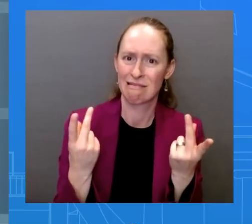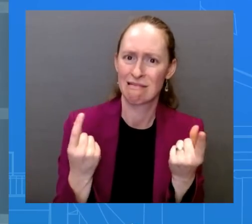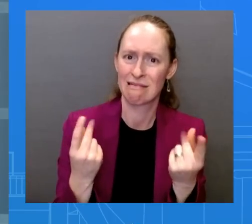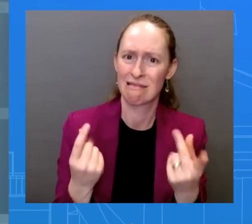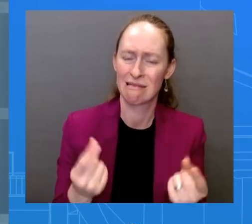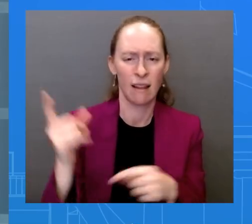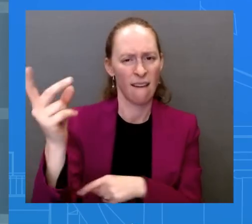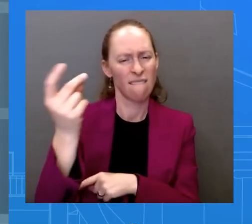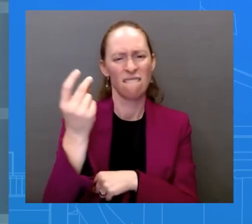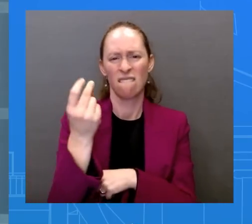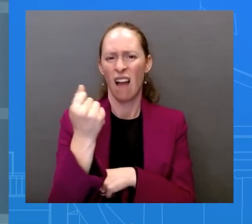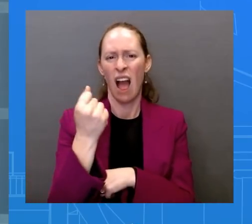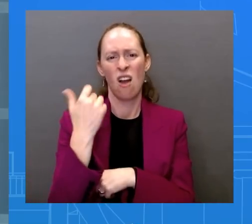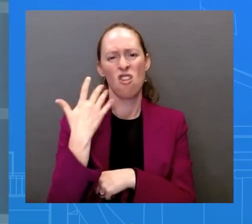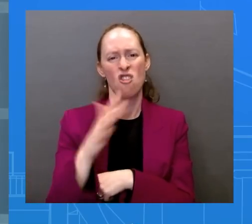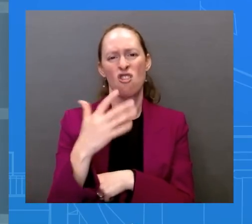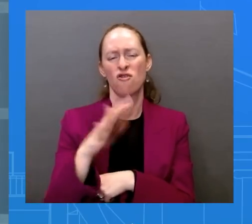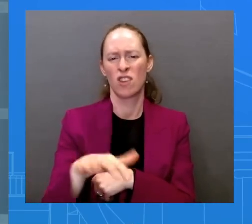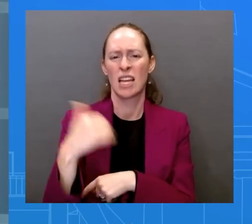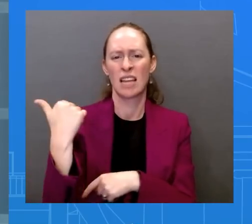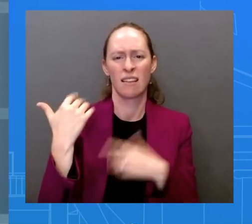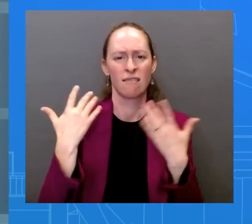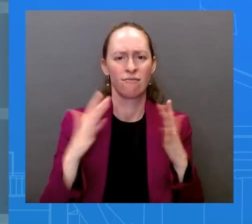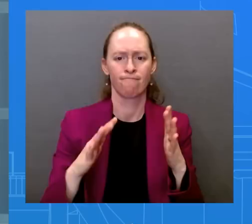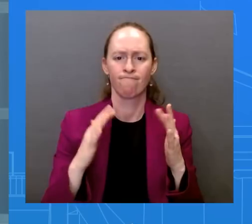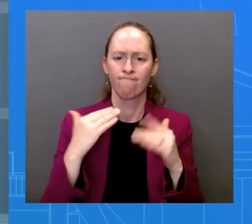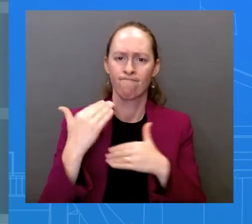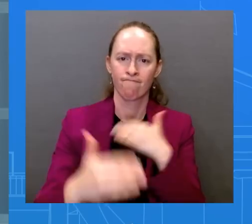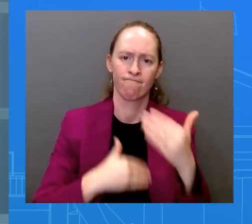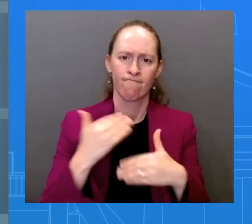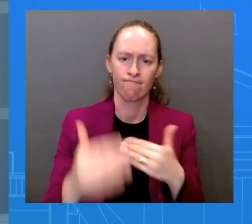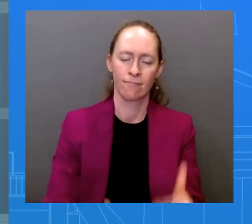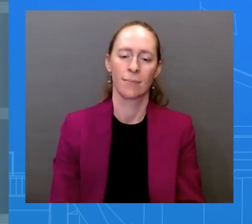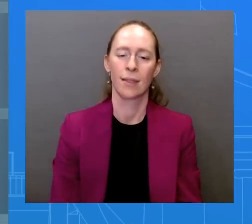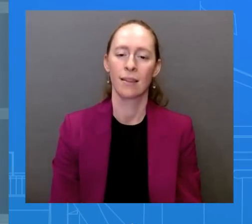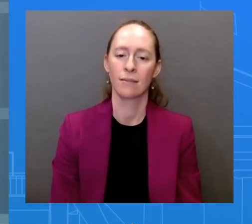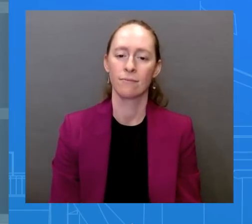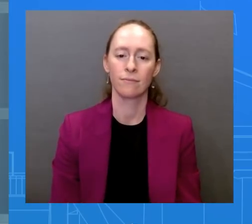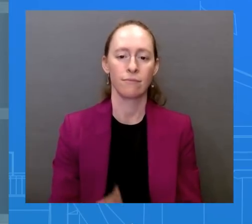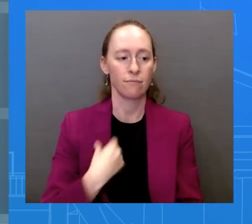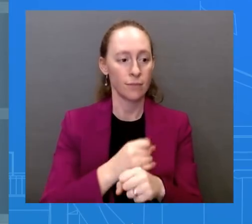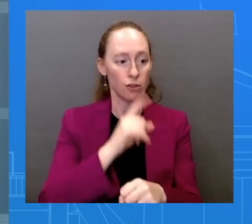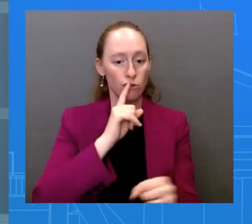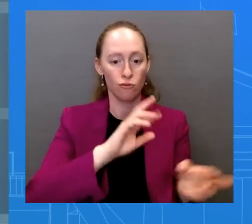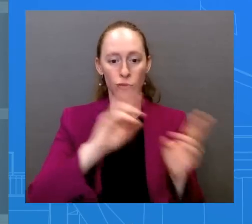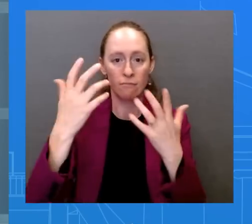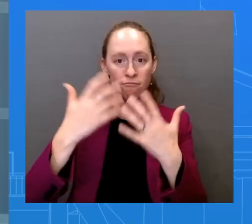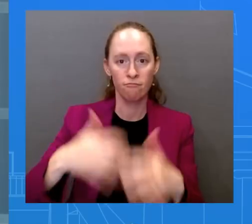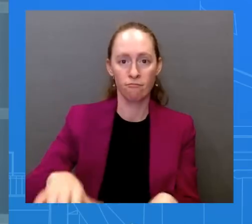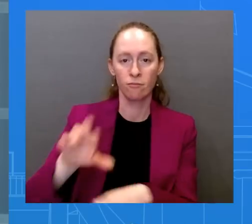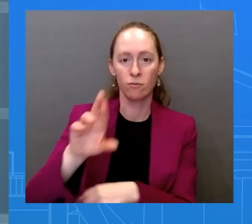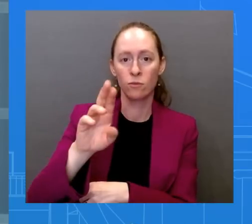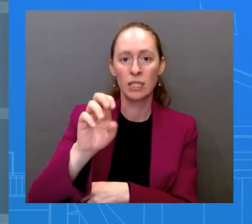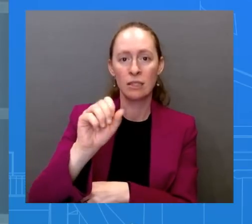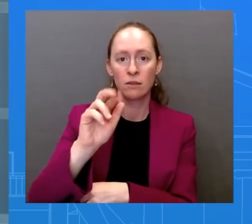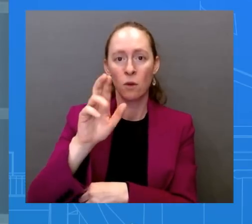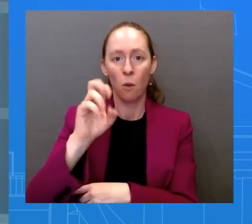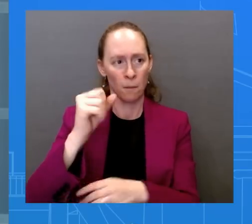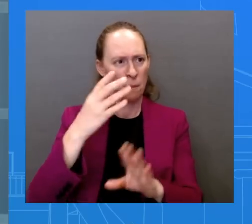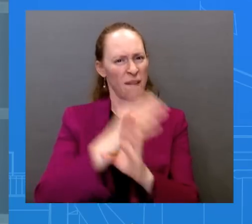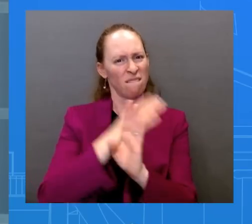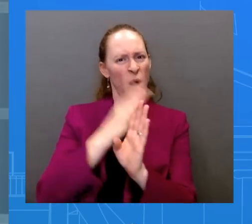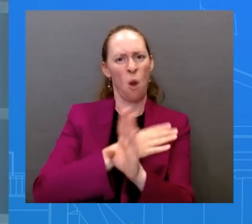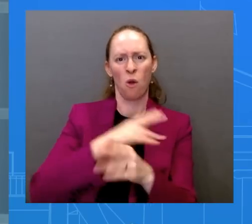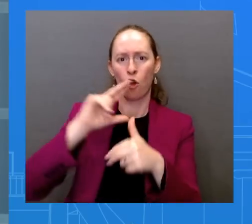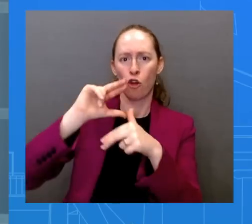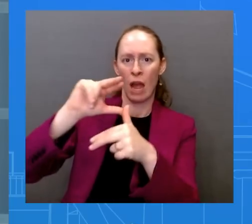that that we are able to surge resources before, and he did this before landfall. And so that is the most important thing. It's about